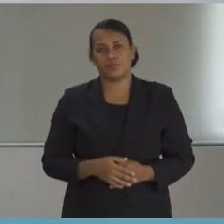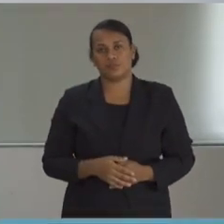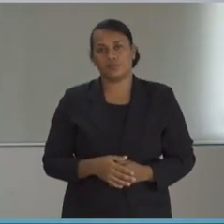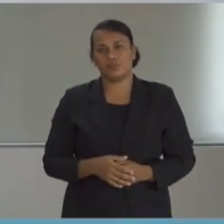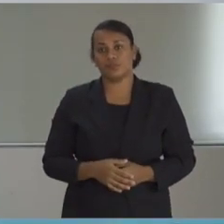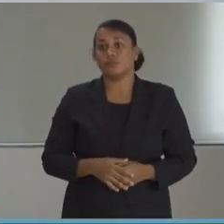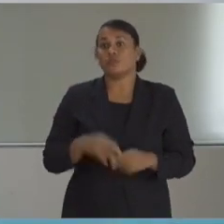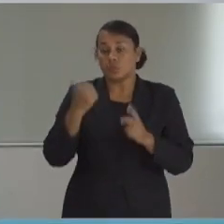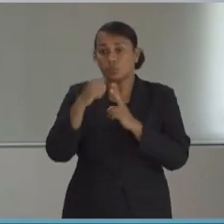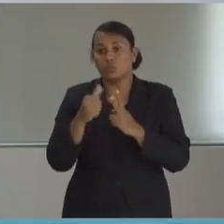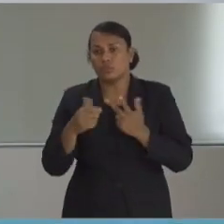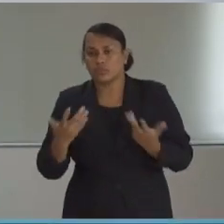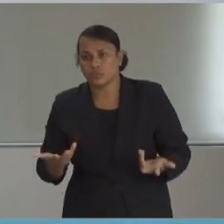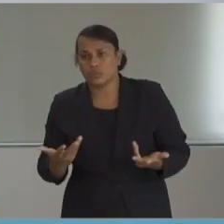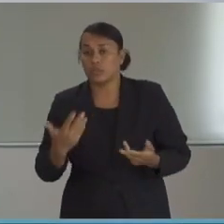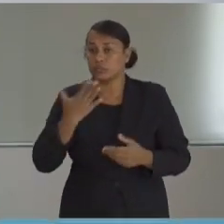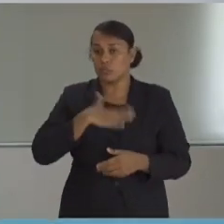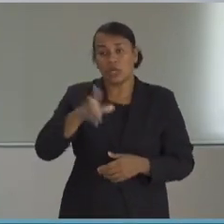again